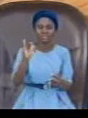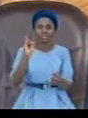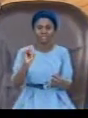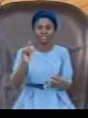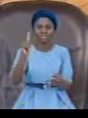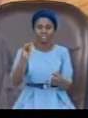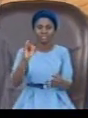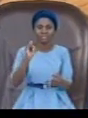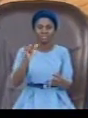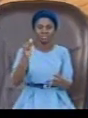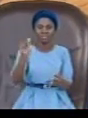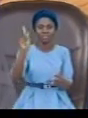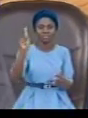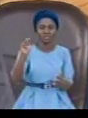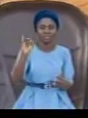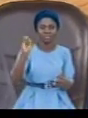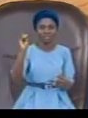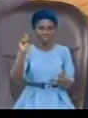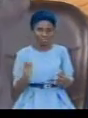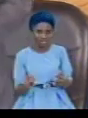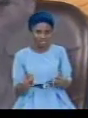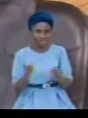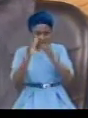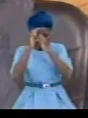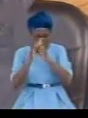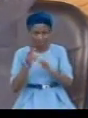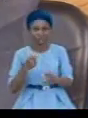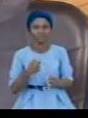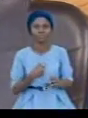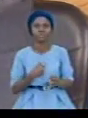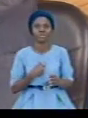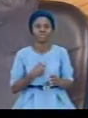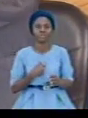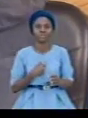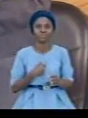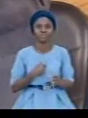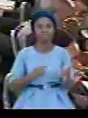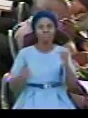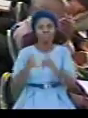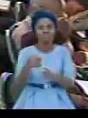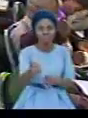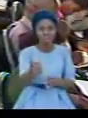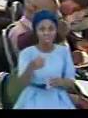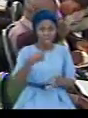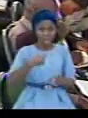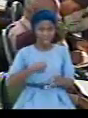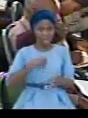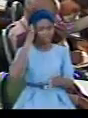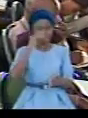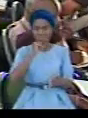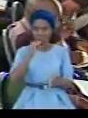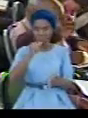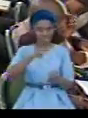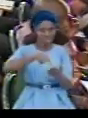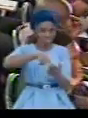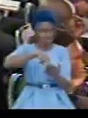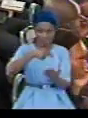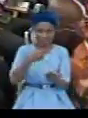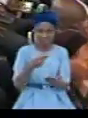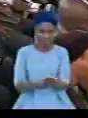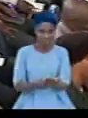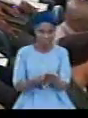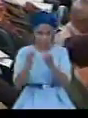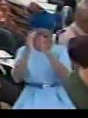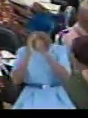Satan. I will not worship him. I will not fall down before Satan. You say it for